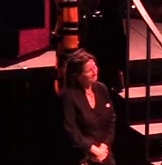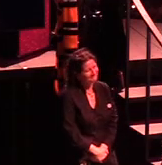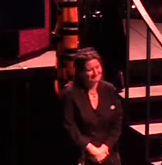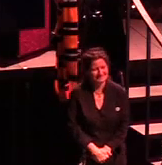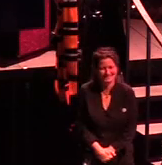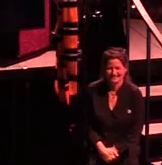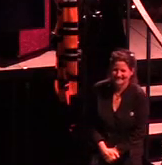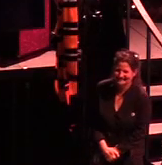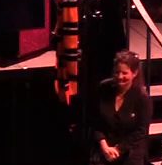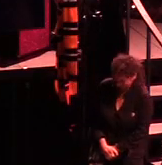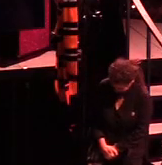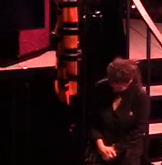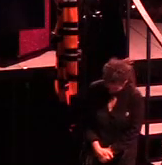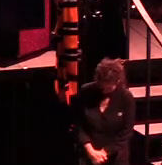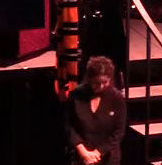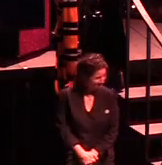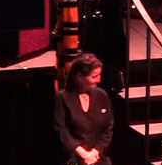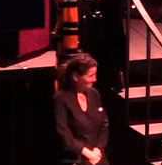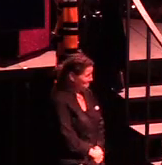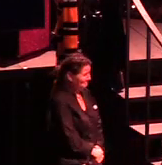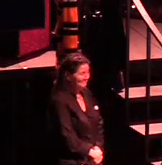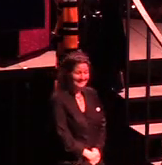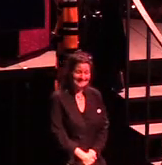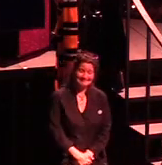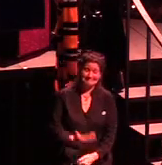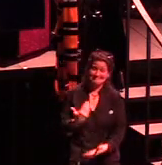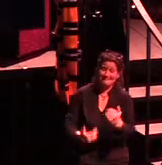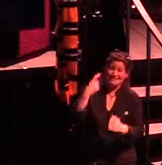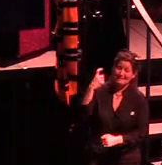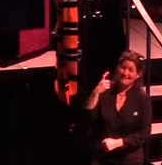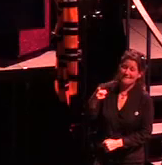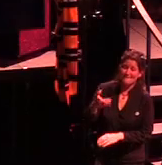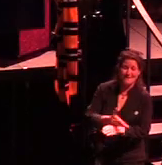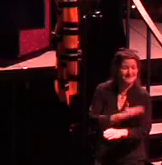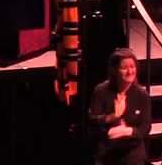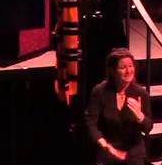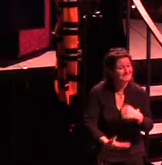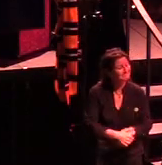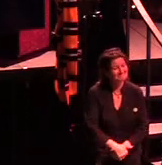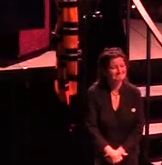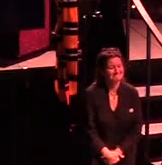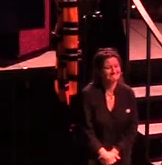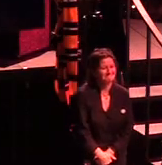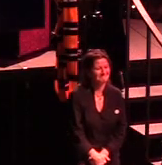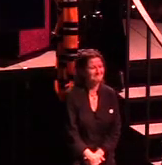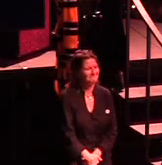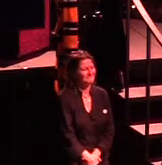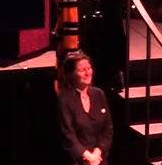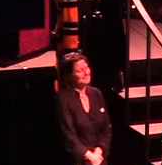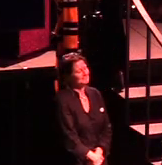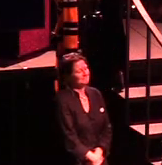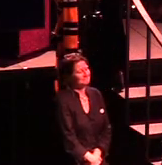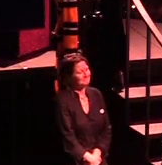first never given it any thought before donkey rectum biscuit